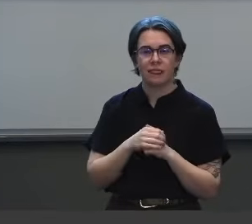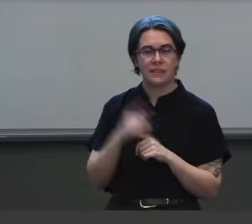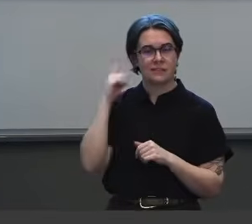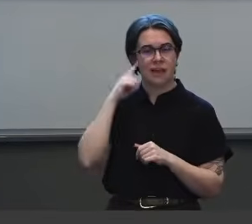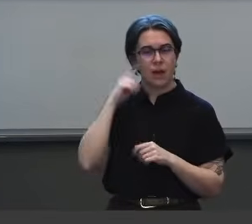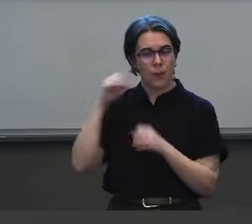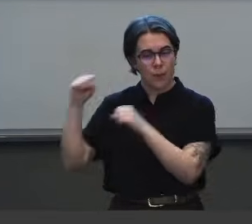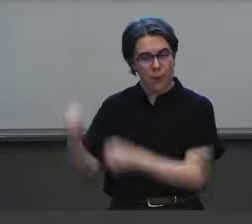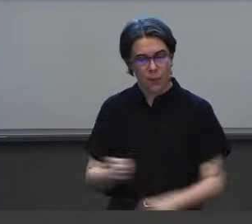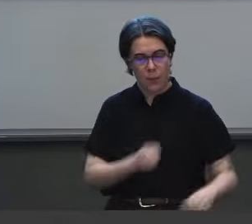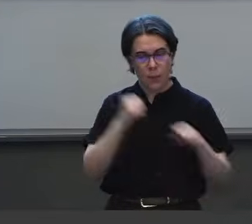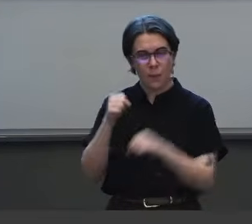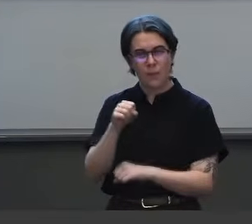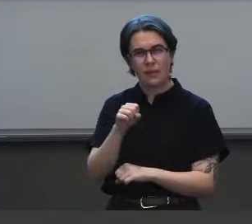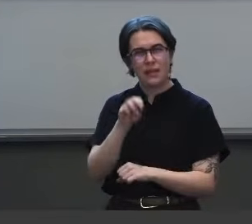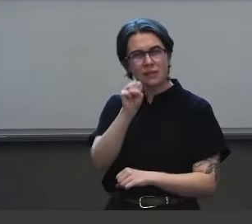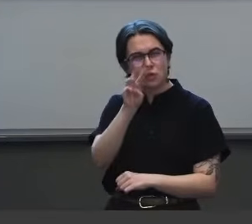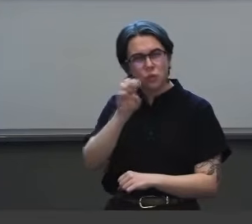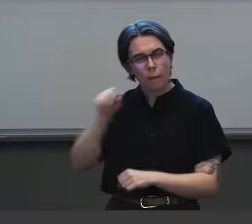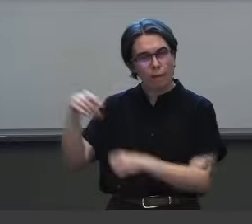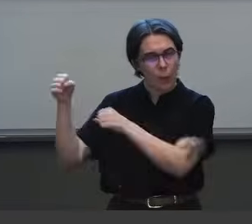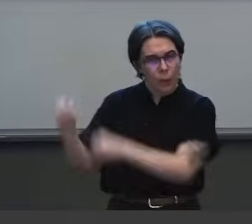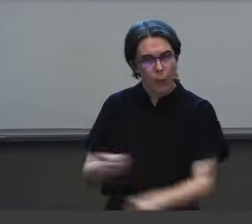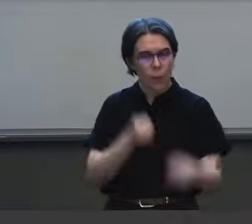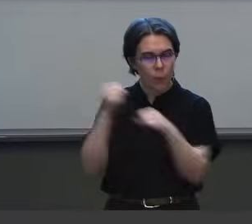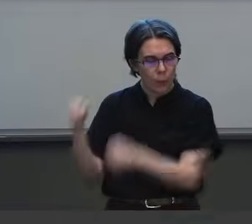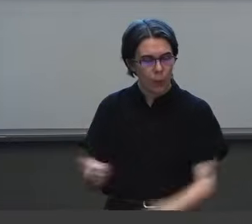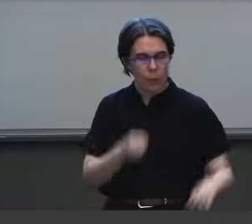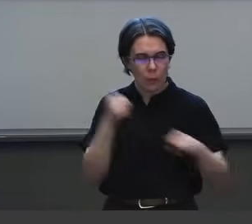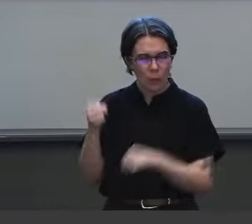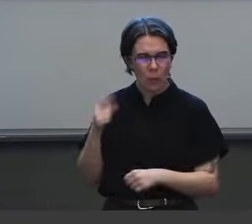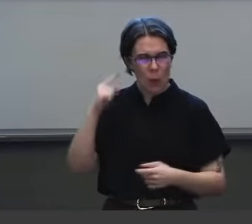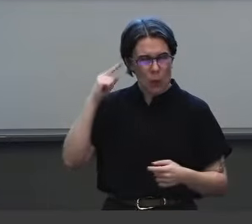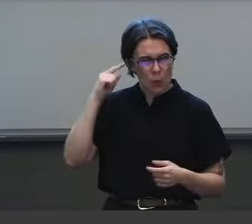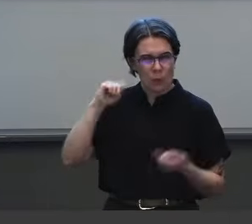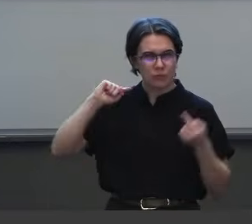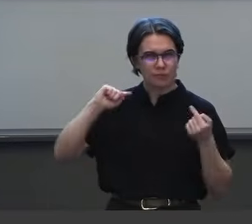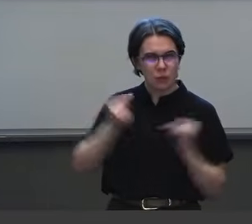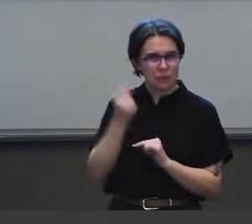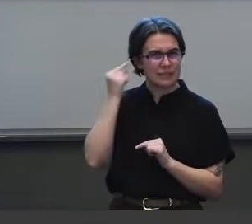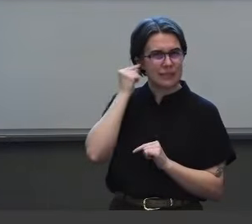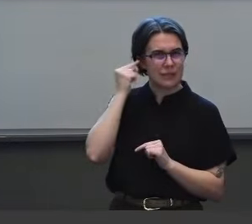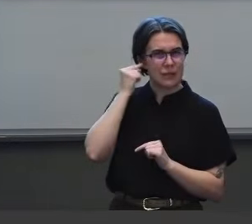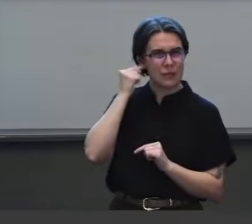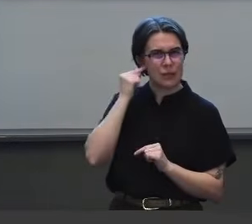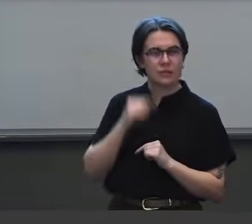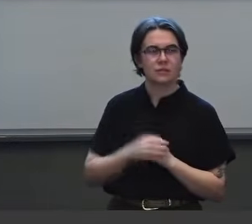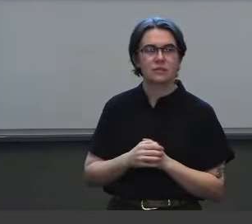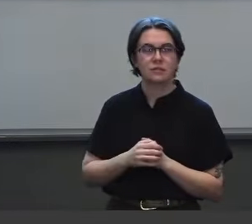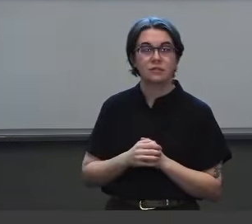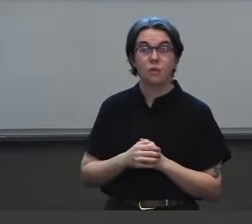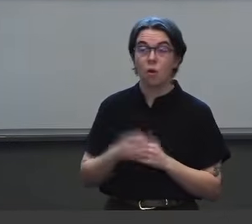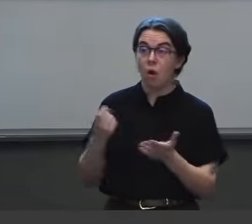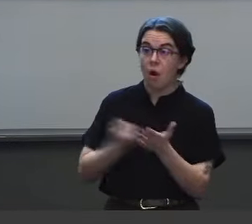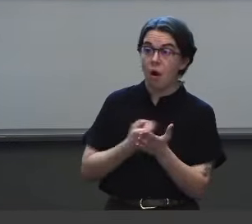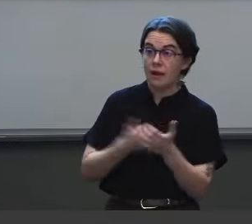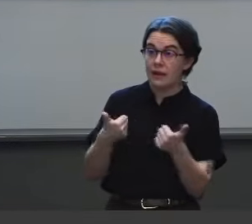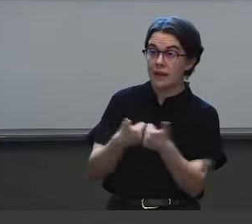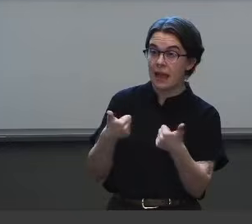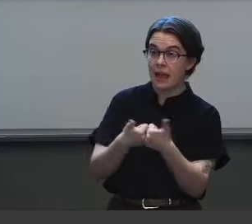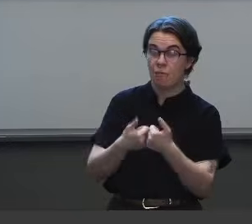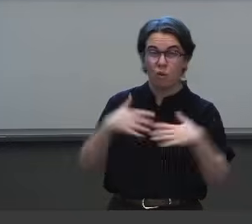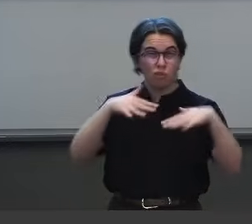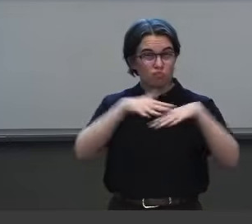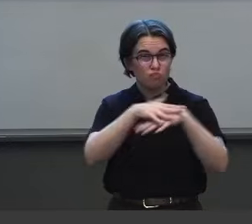sweeping with an outdoor broom hurts his ears and is painful. He says the sounds at a hockey game or in a crowded